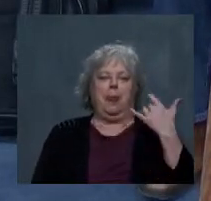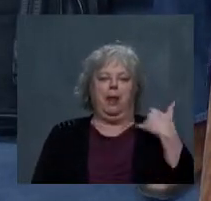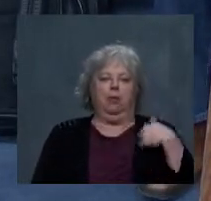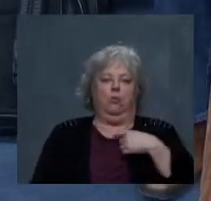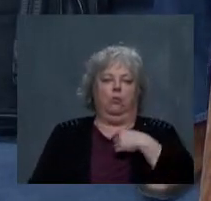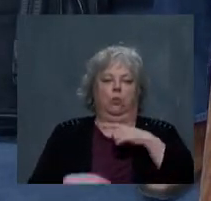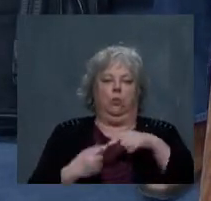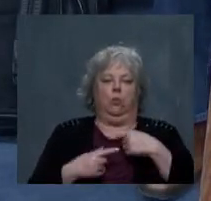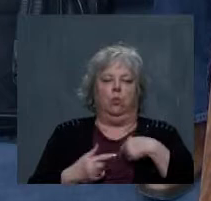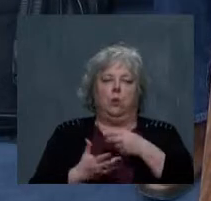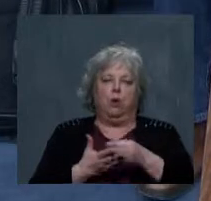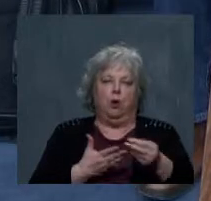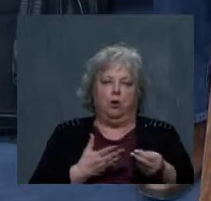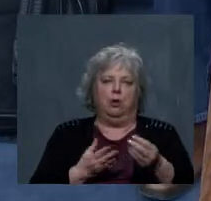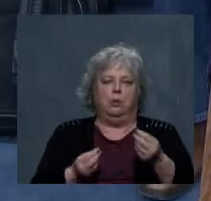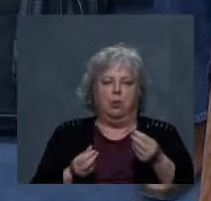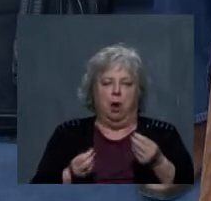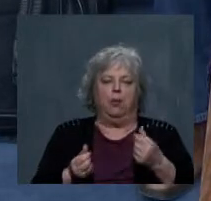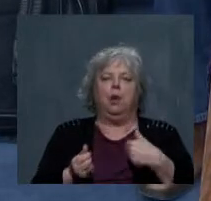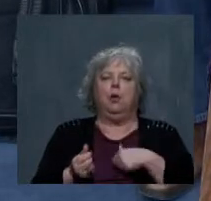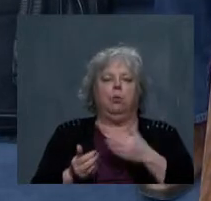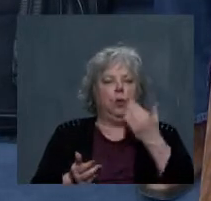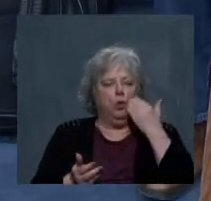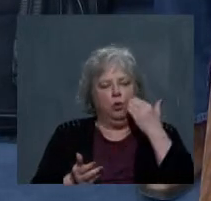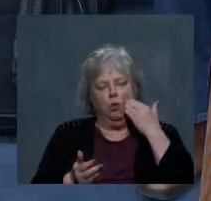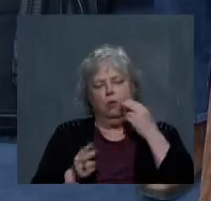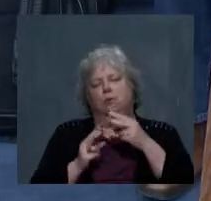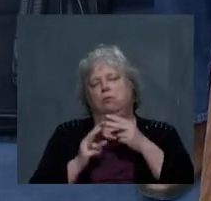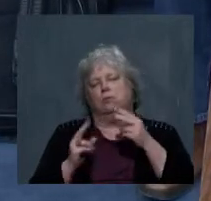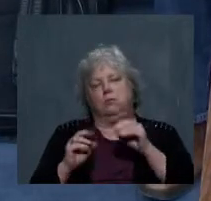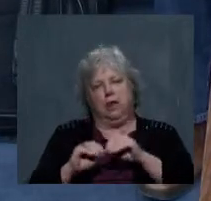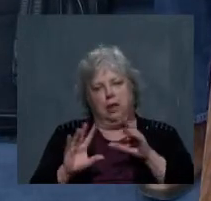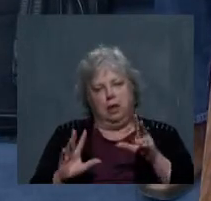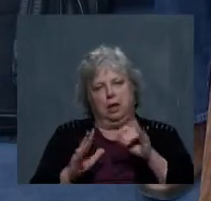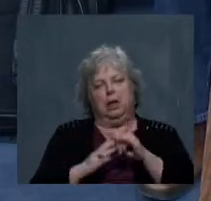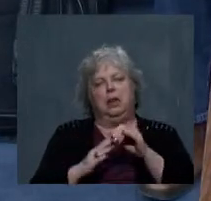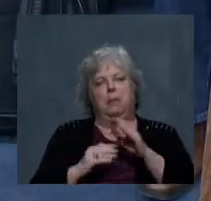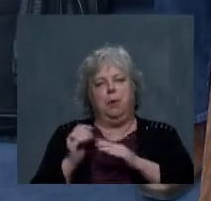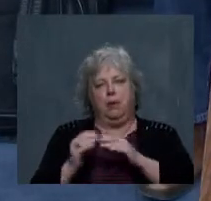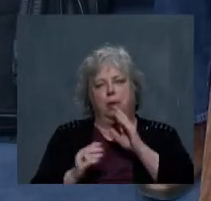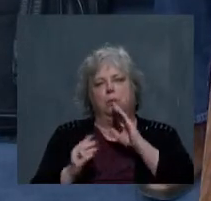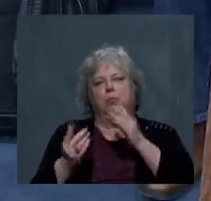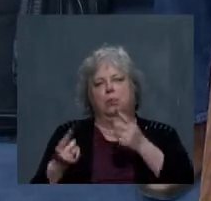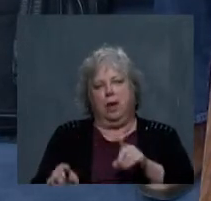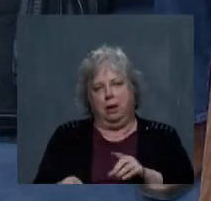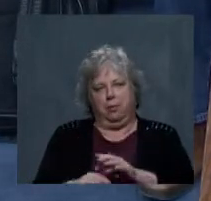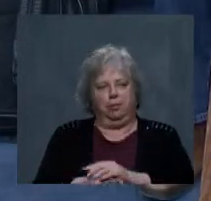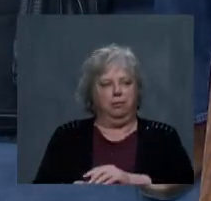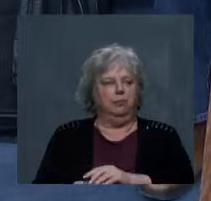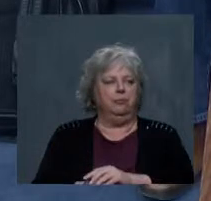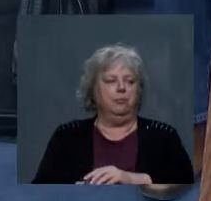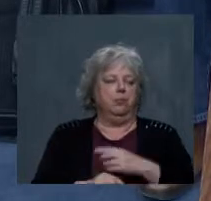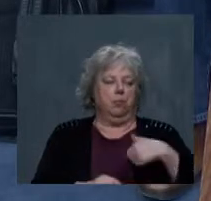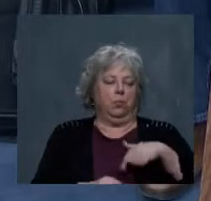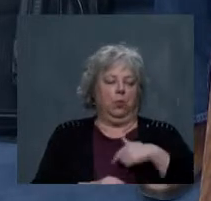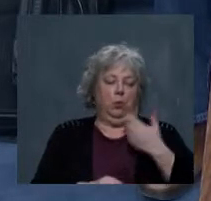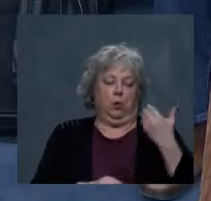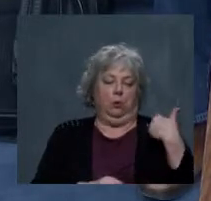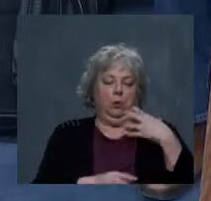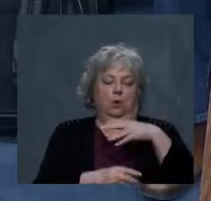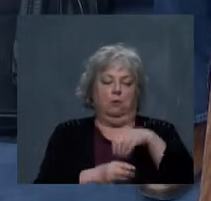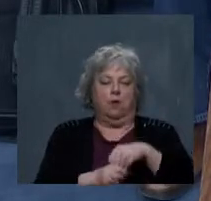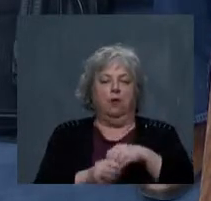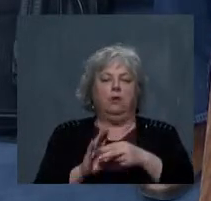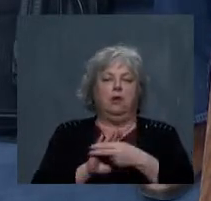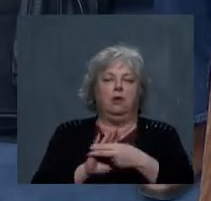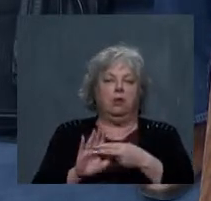aware that development was going to come about. We were involved in the